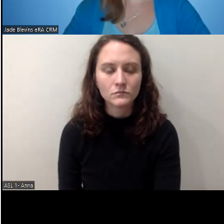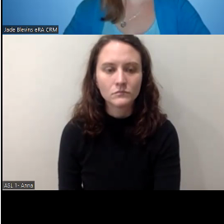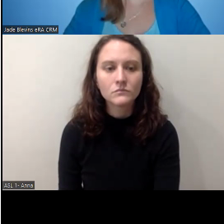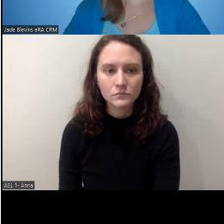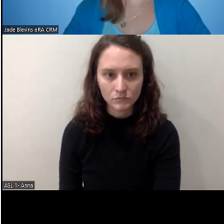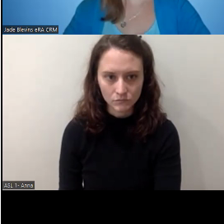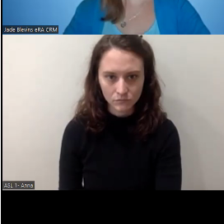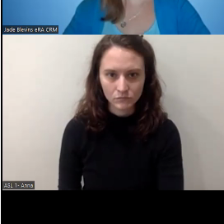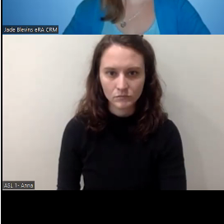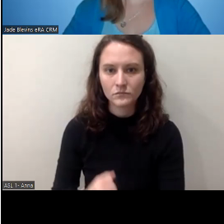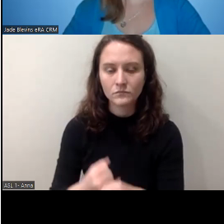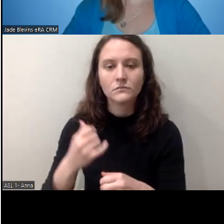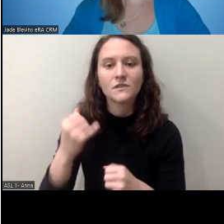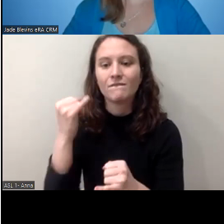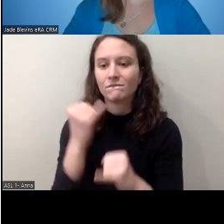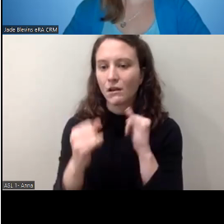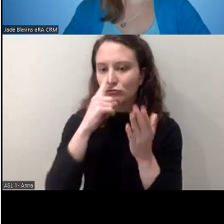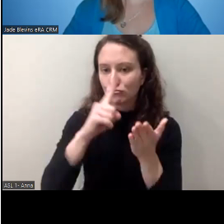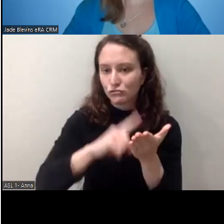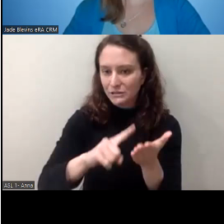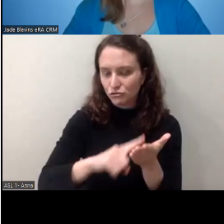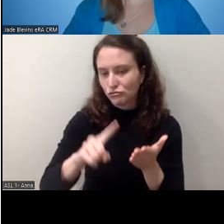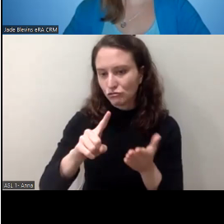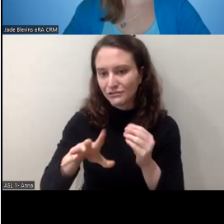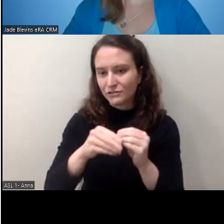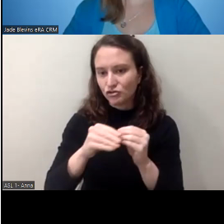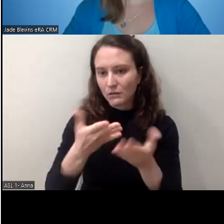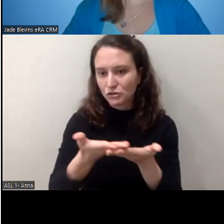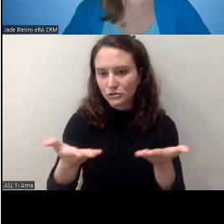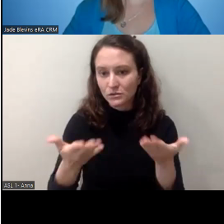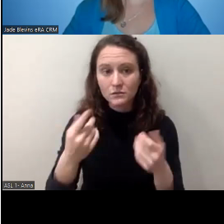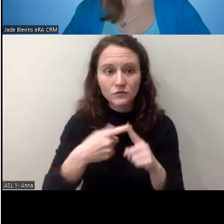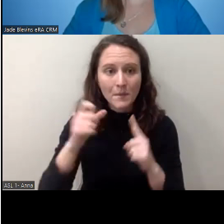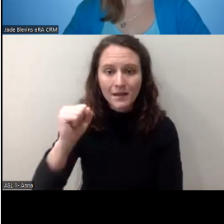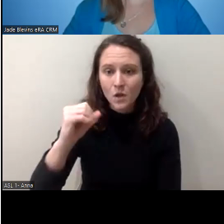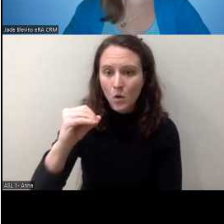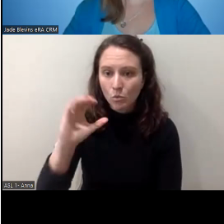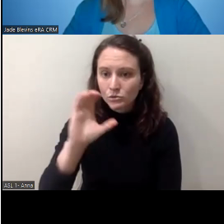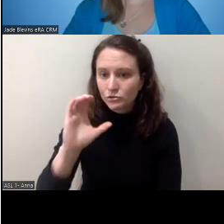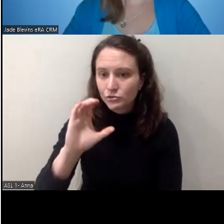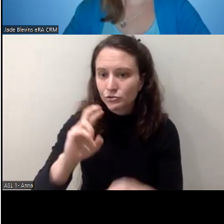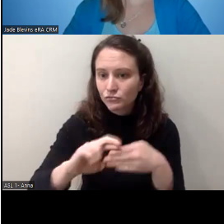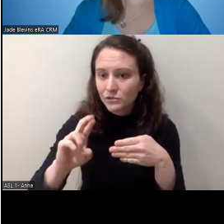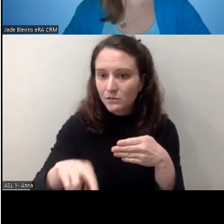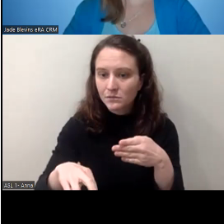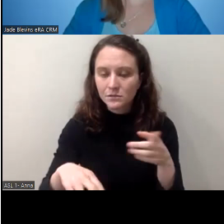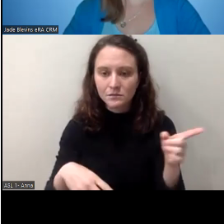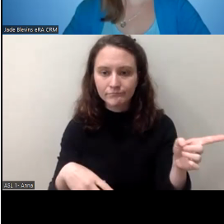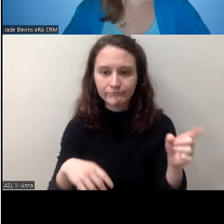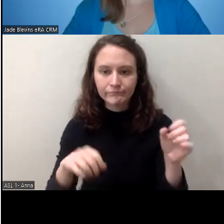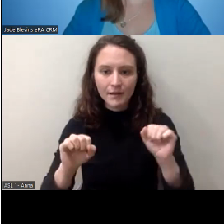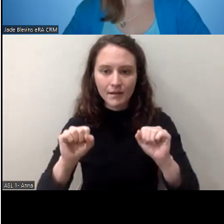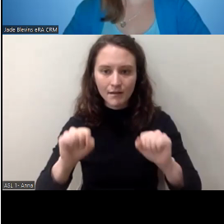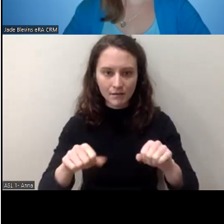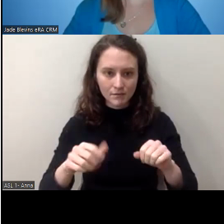Final research report, additional materials from the SO search results. They